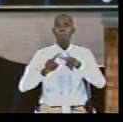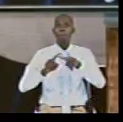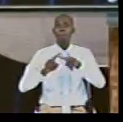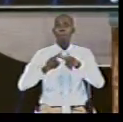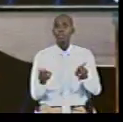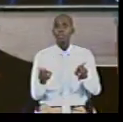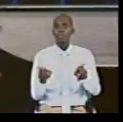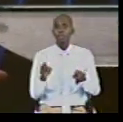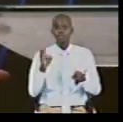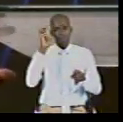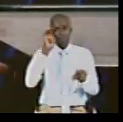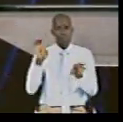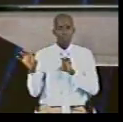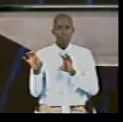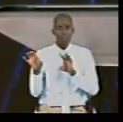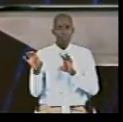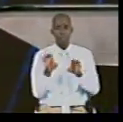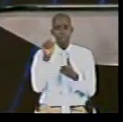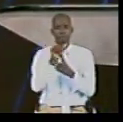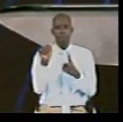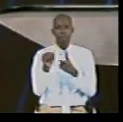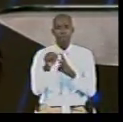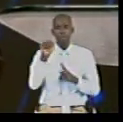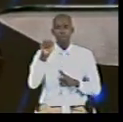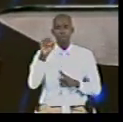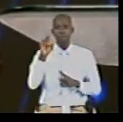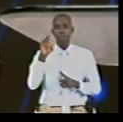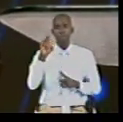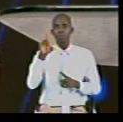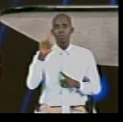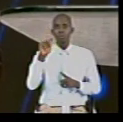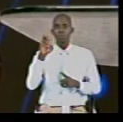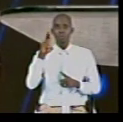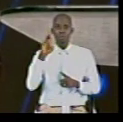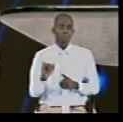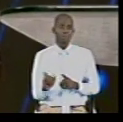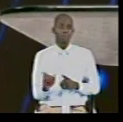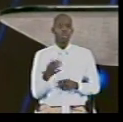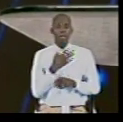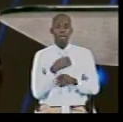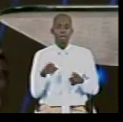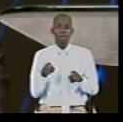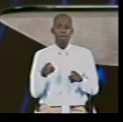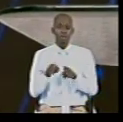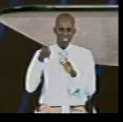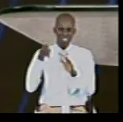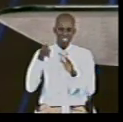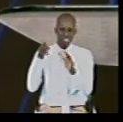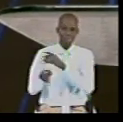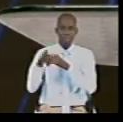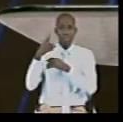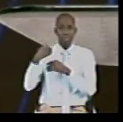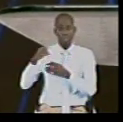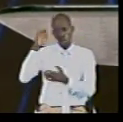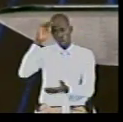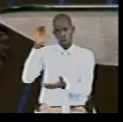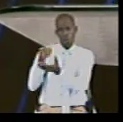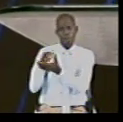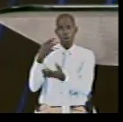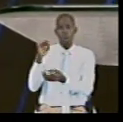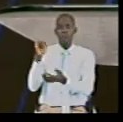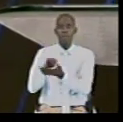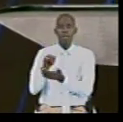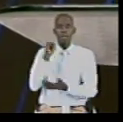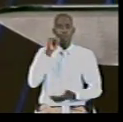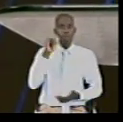committed adultery, and has even killed the man, the husband of that woman, and he